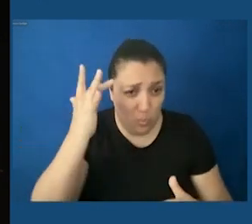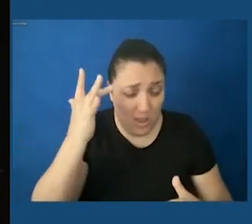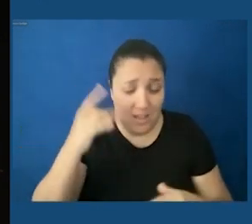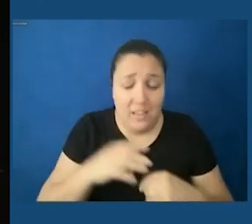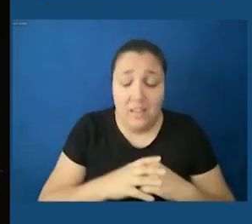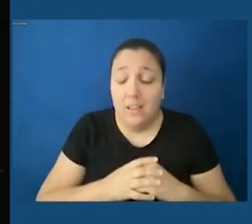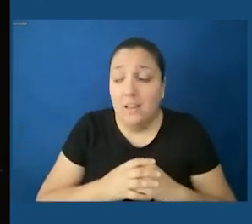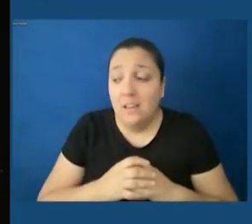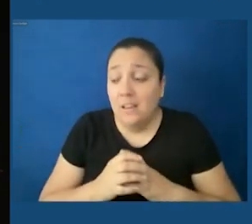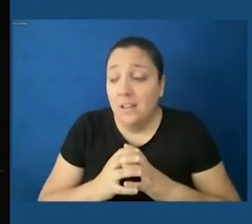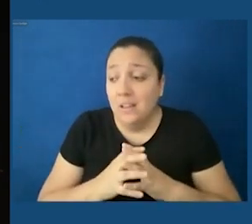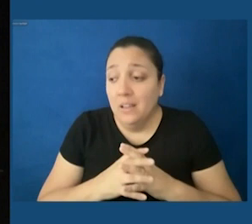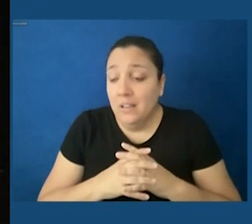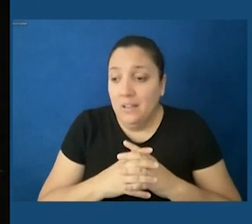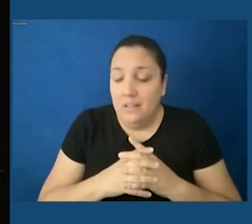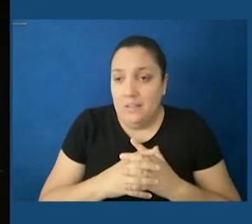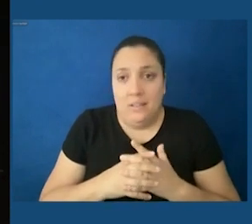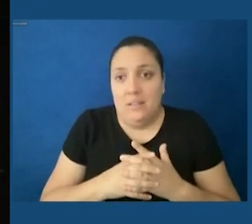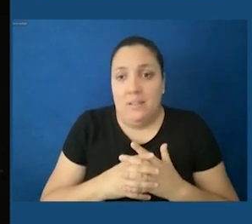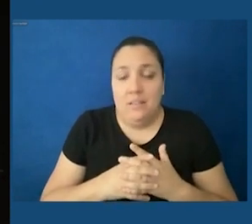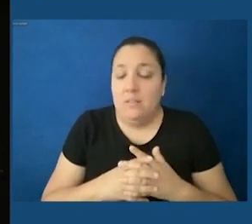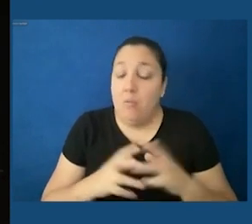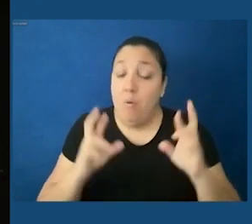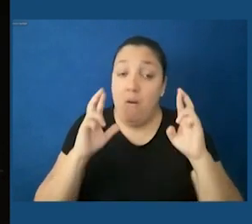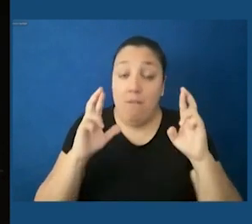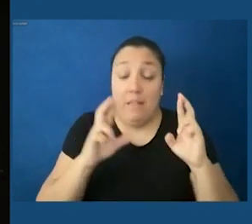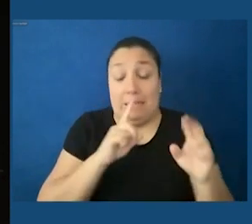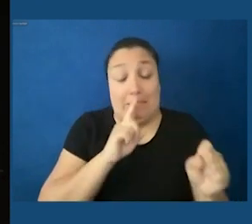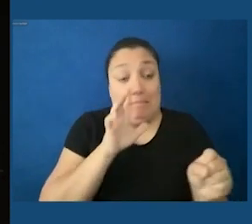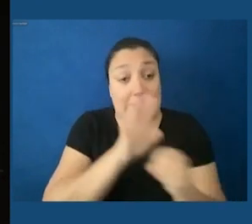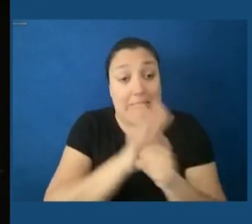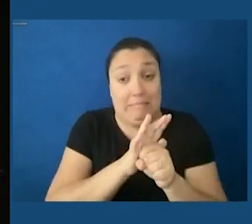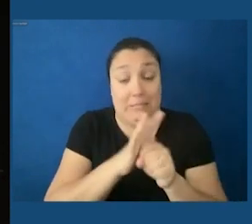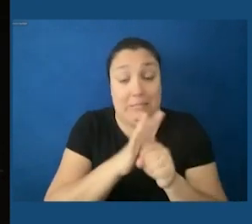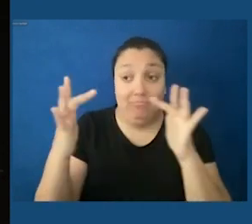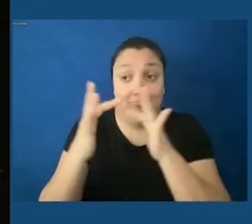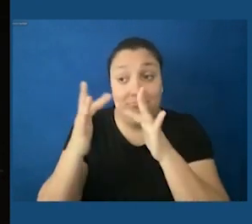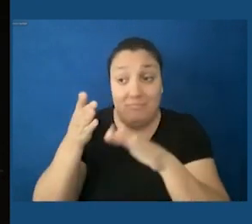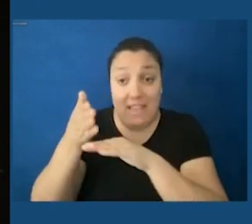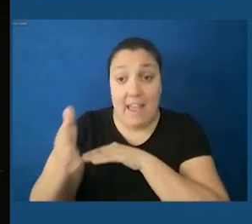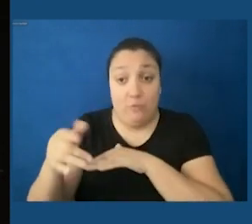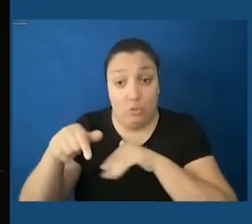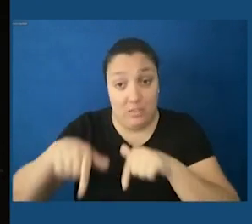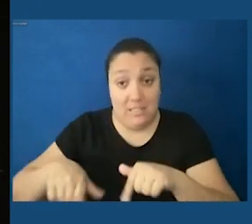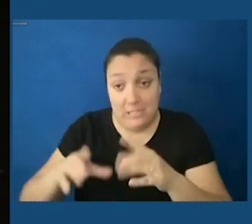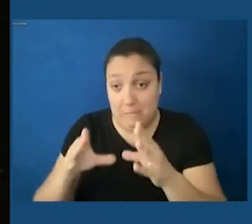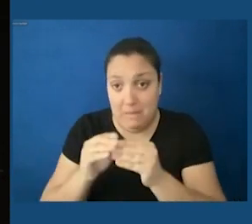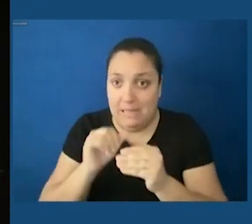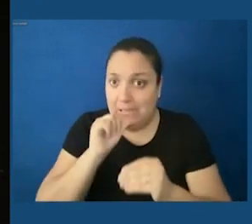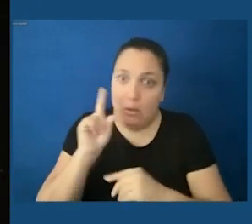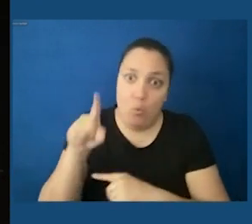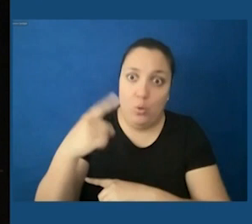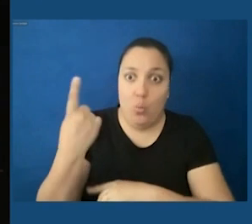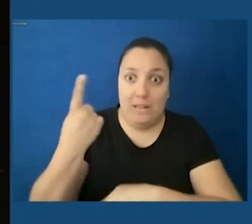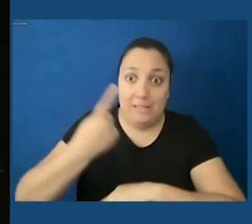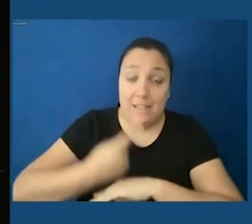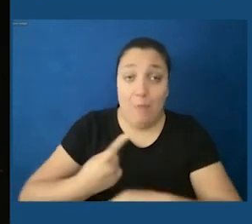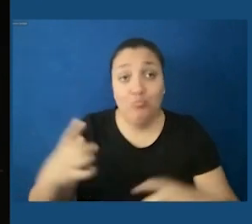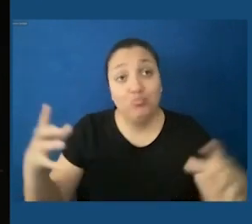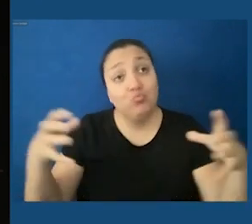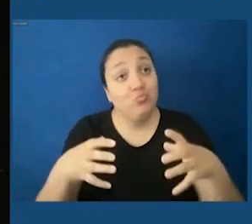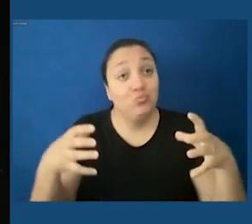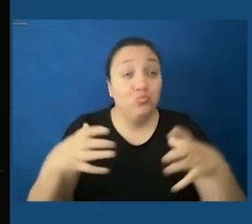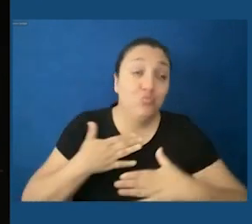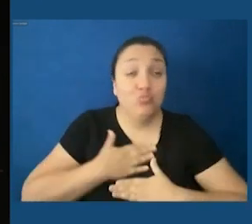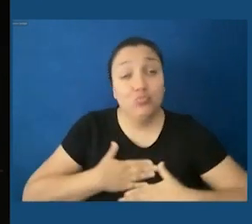make a vow to reach out to each of them in the aftermath of this. So this isn't just a day where we all get together and feel good about what we're